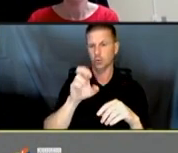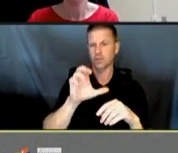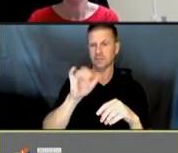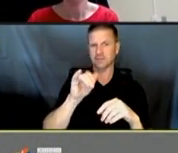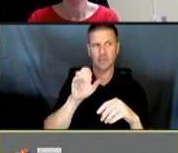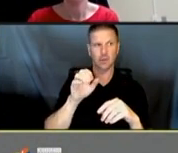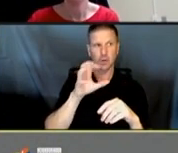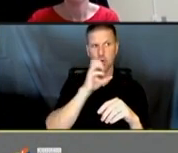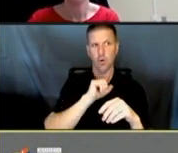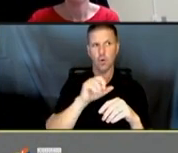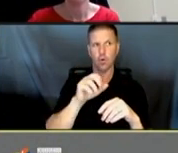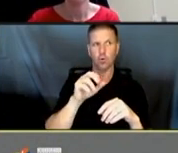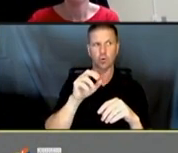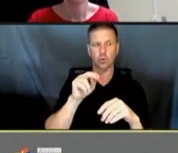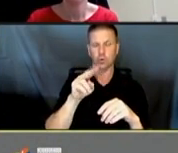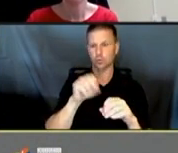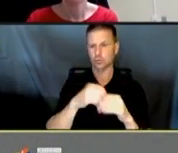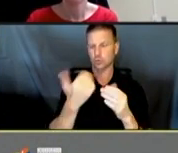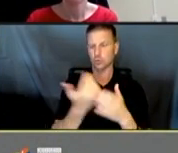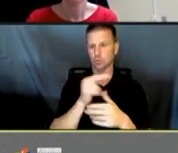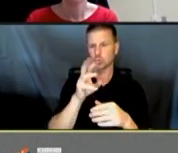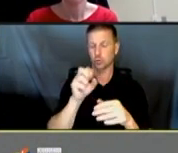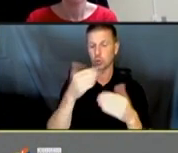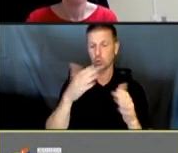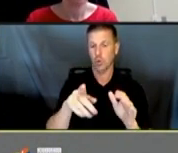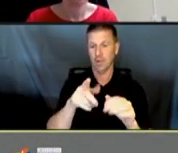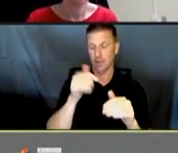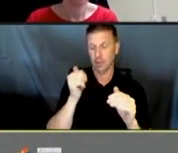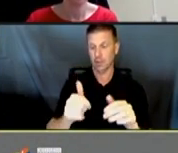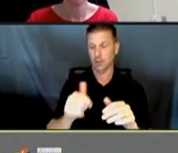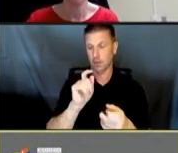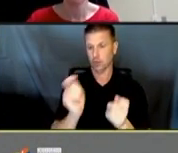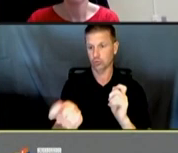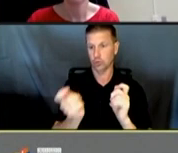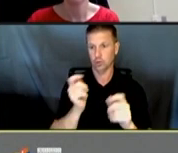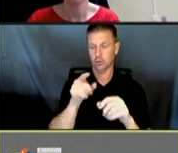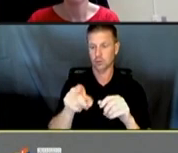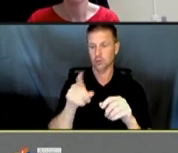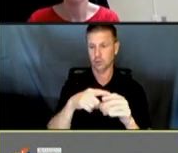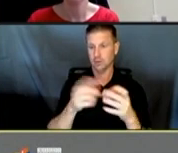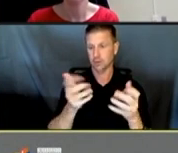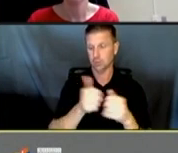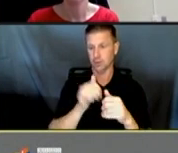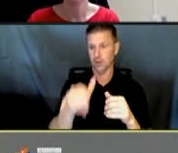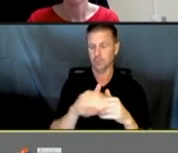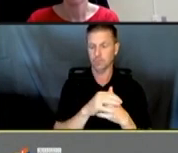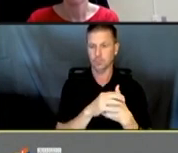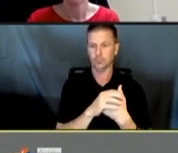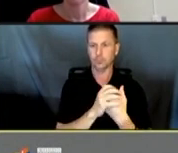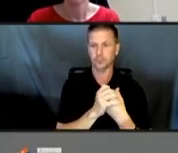old news into new news. So is there a way that you can adjust these to deal with that?